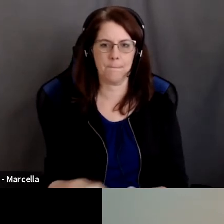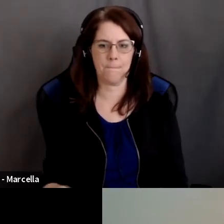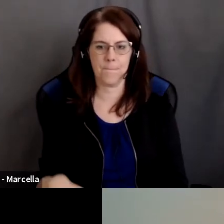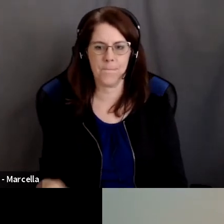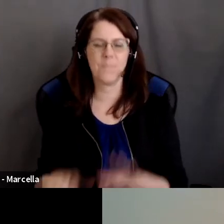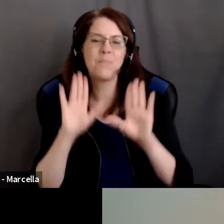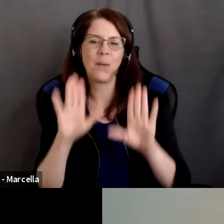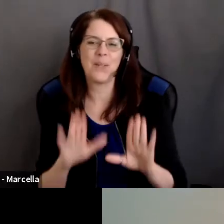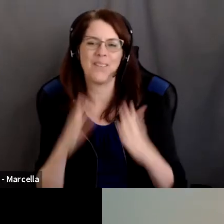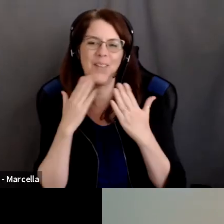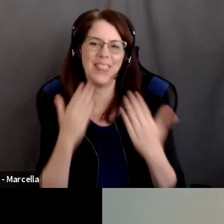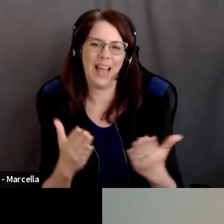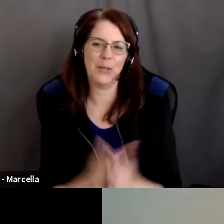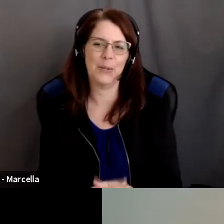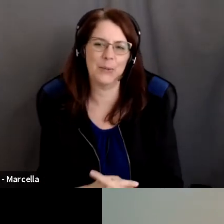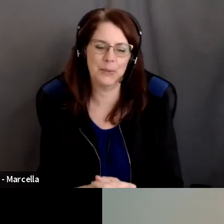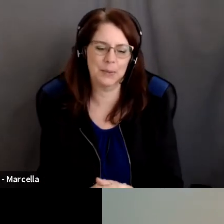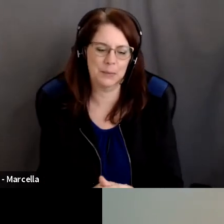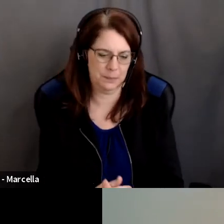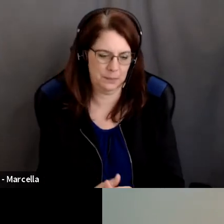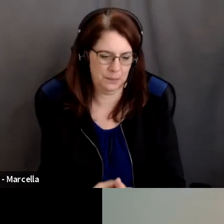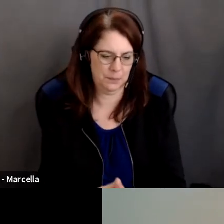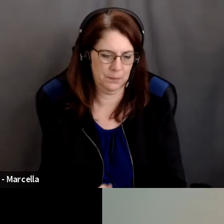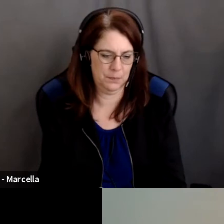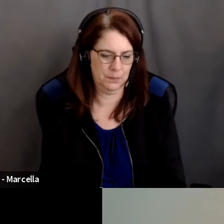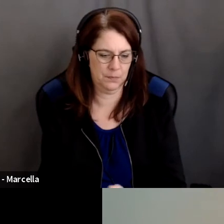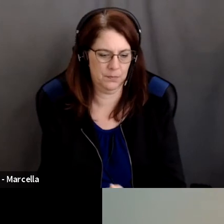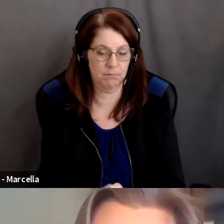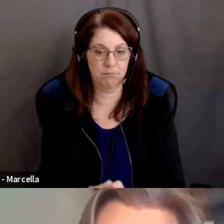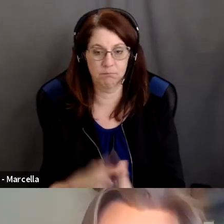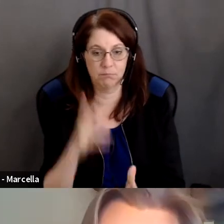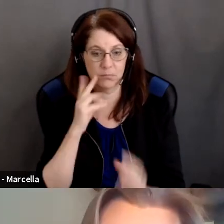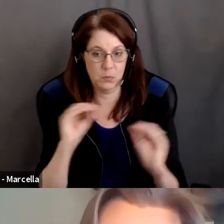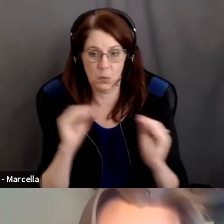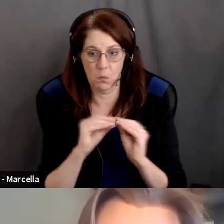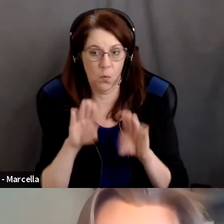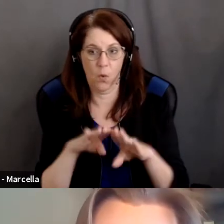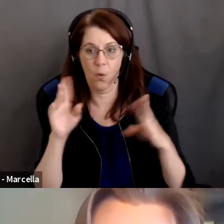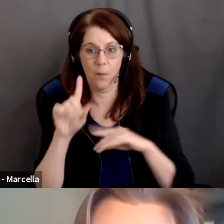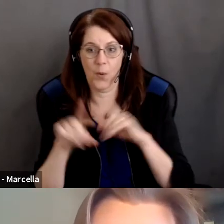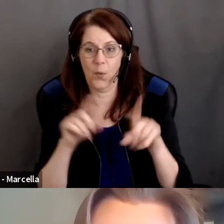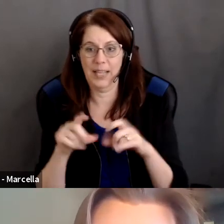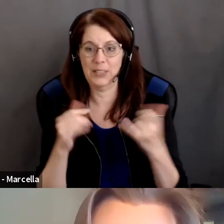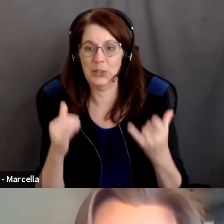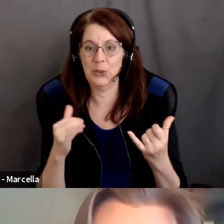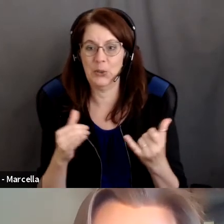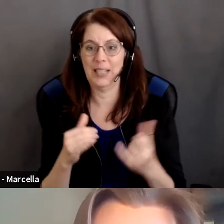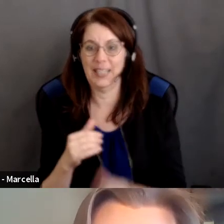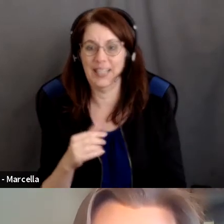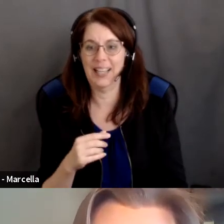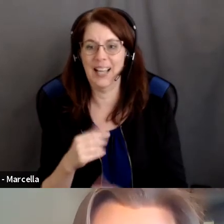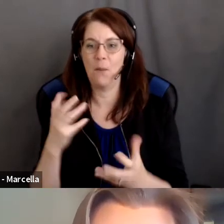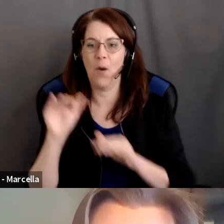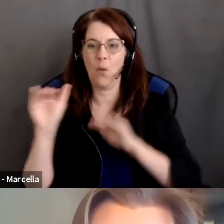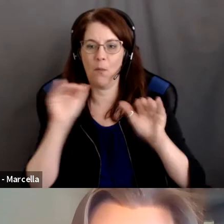Wonderful, thank you. I'm not seeing any open questions currently. I do just want to